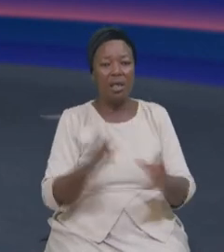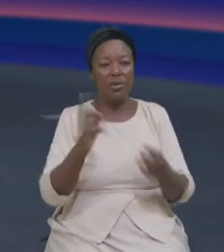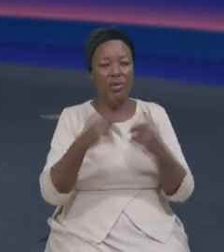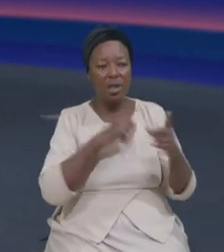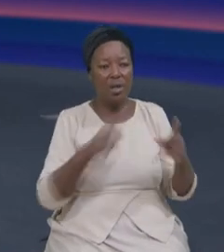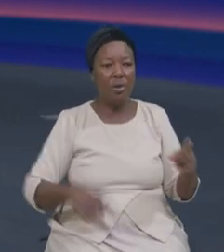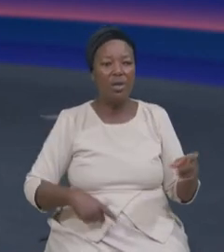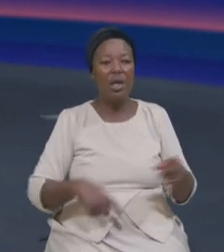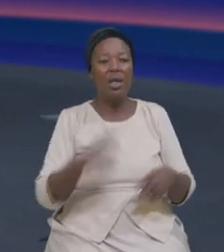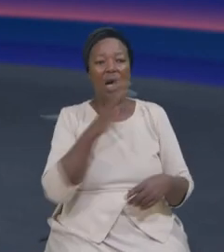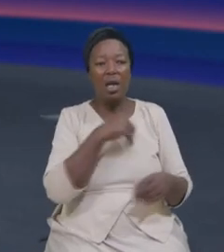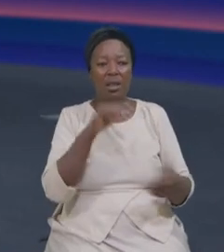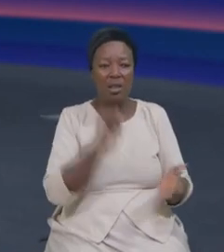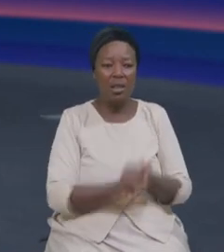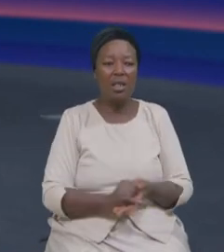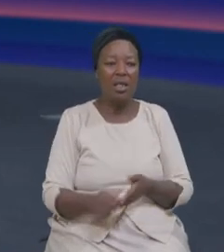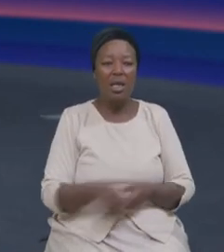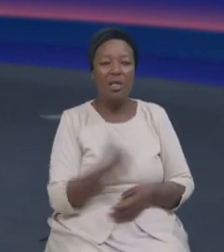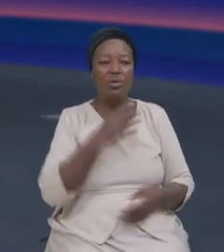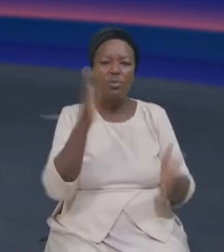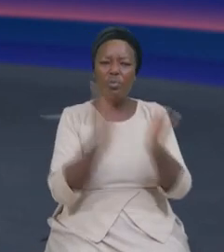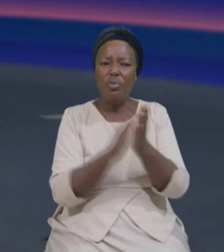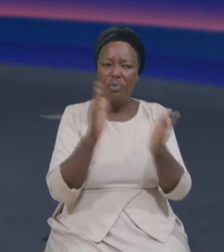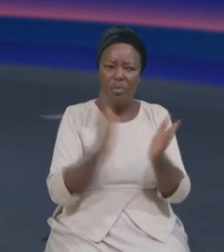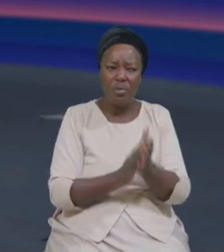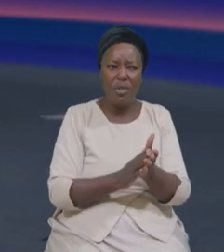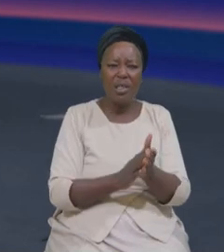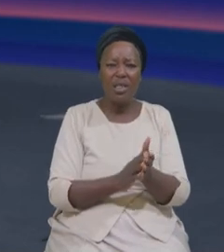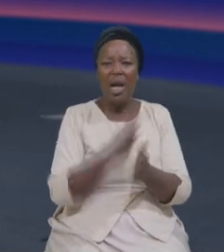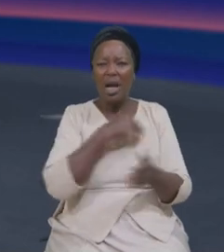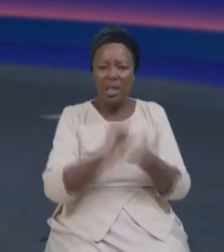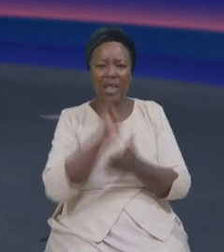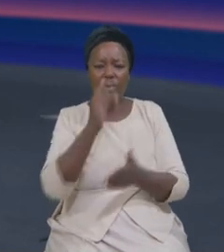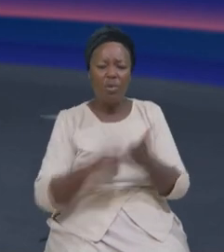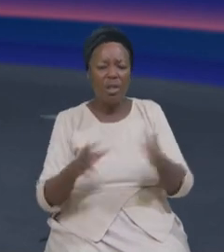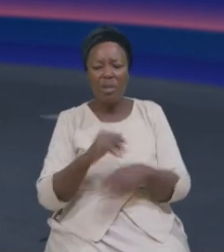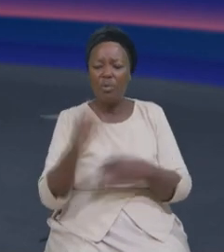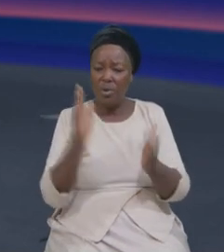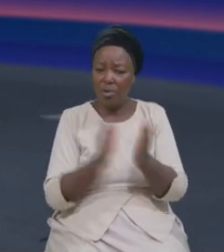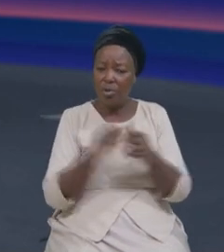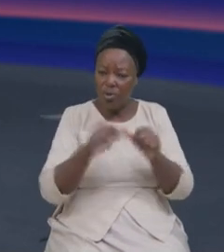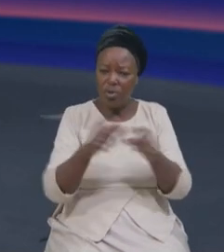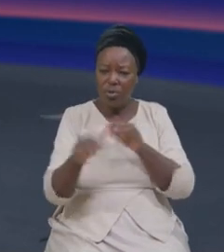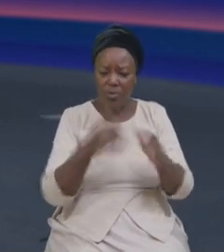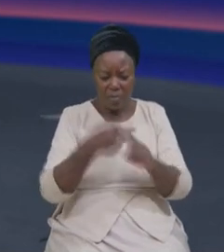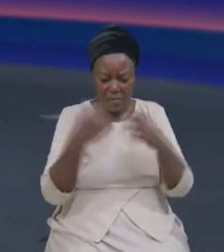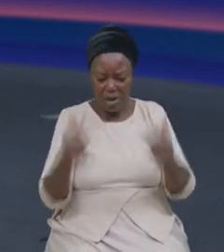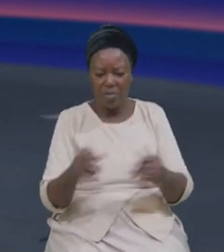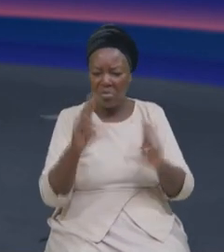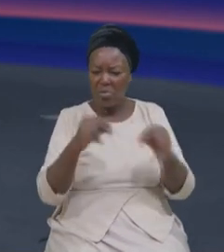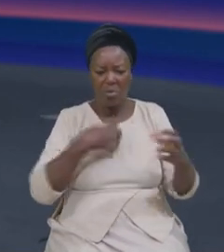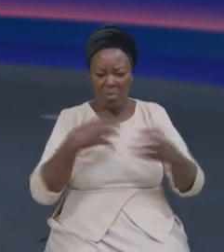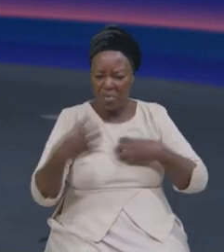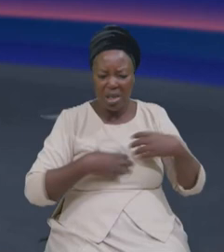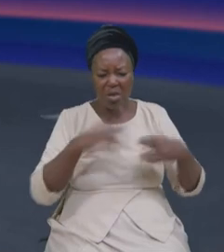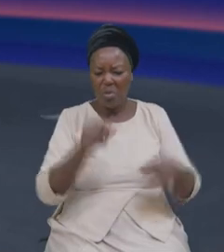that word, and make up your mind, that is what I will do from now on. No complaining, no murmuring, no grumbling, no